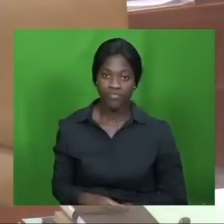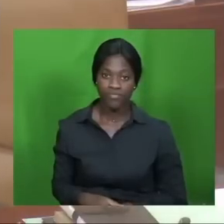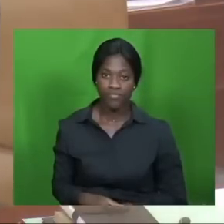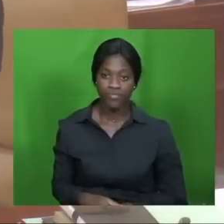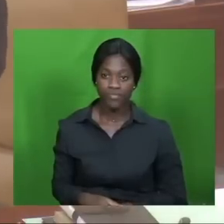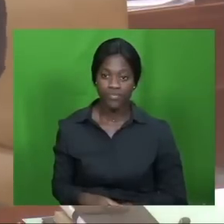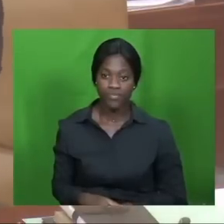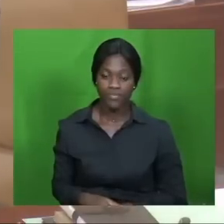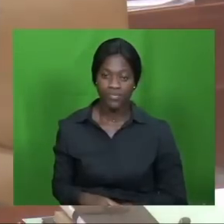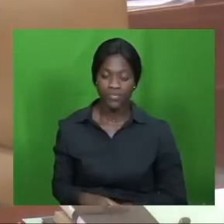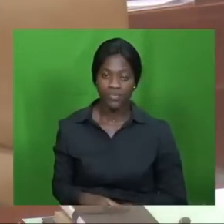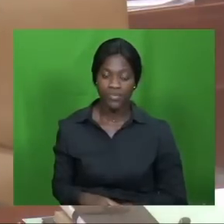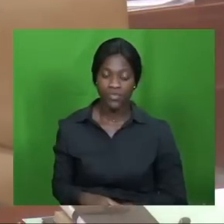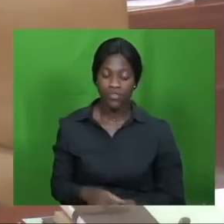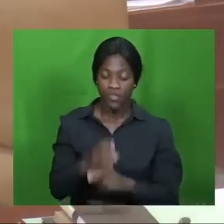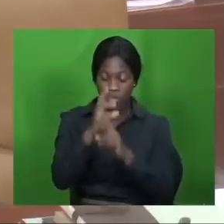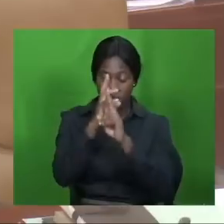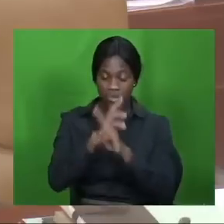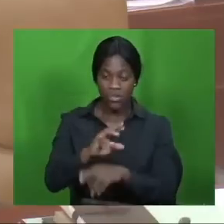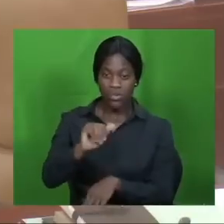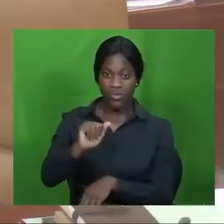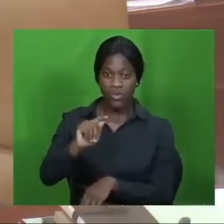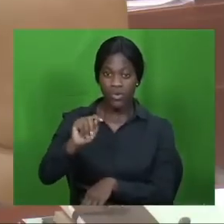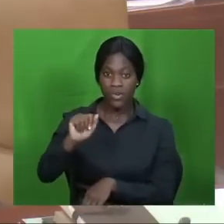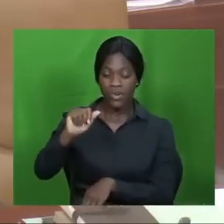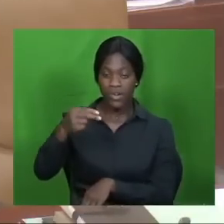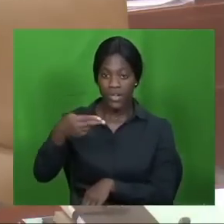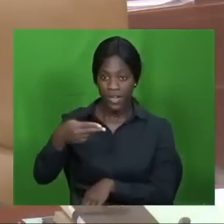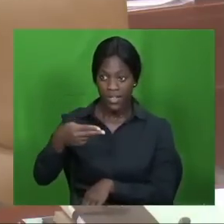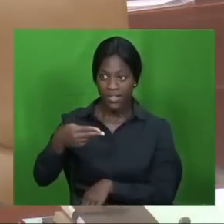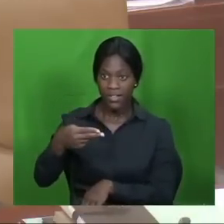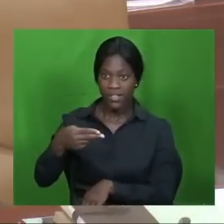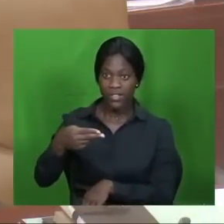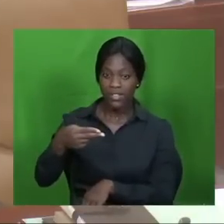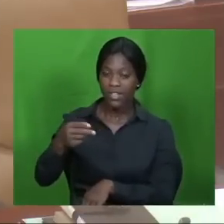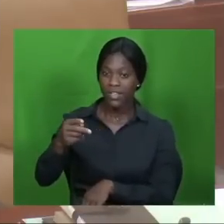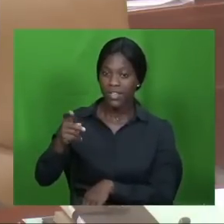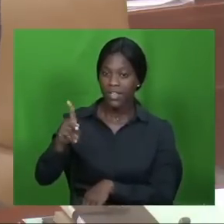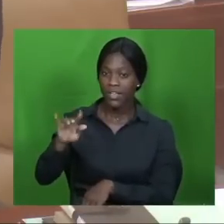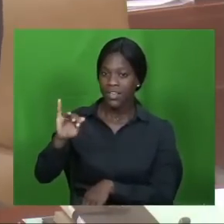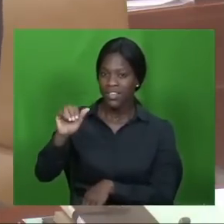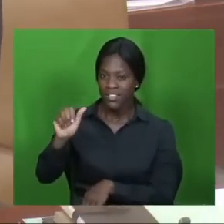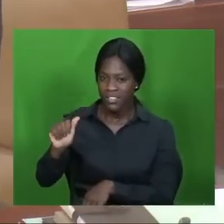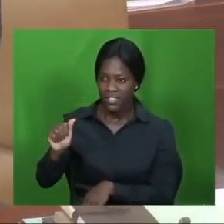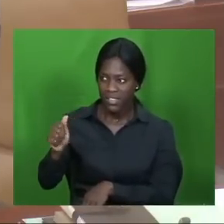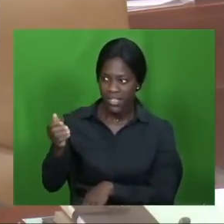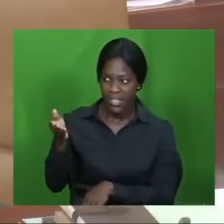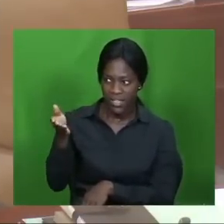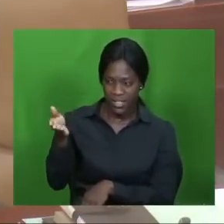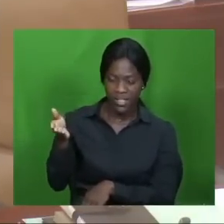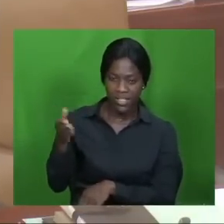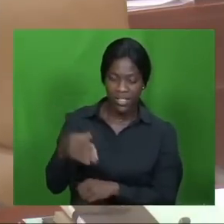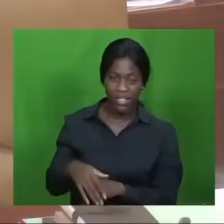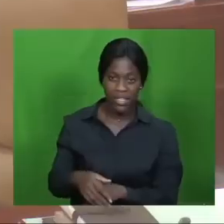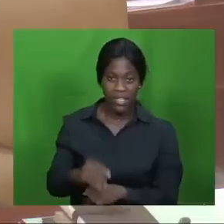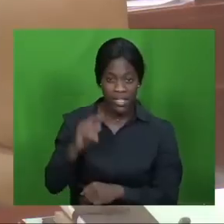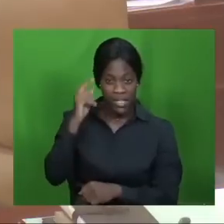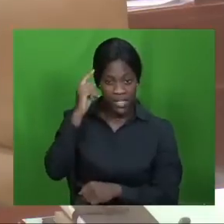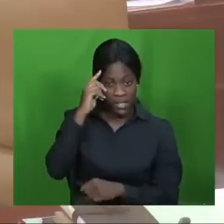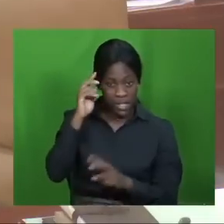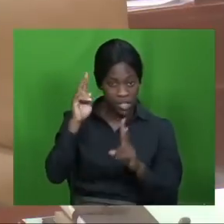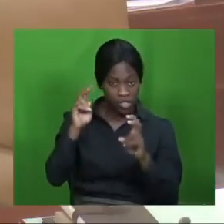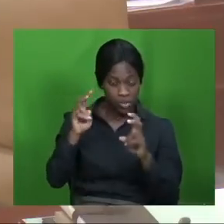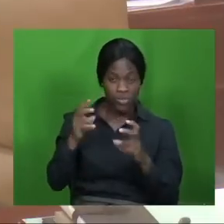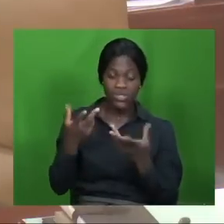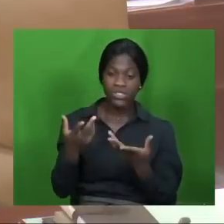Honorable Atachia was at the committee meeting. He will bear with me. So the construction there should just read anti-corruption drive and